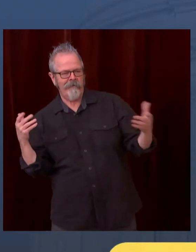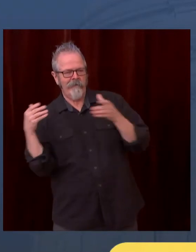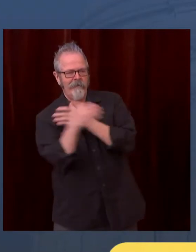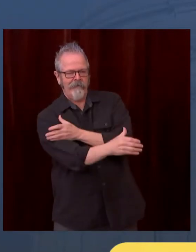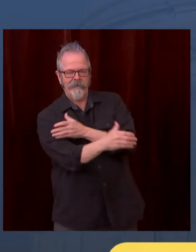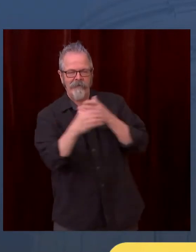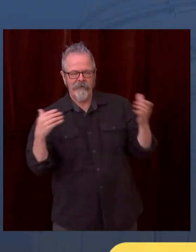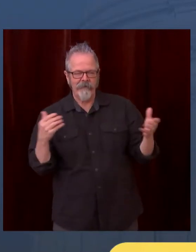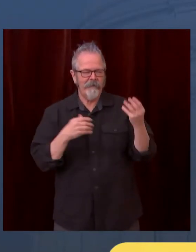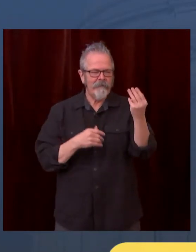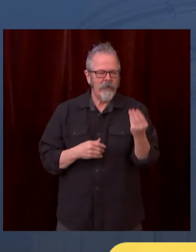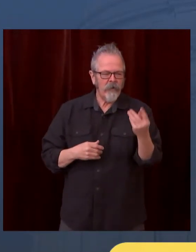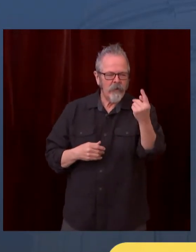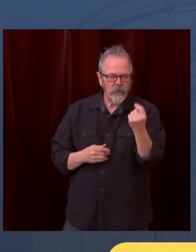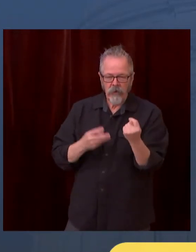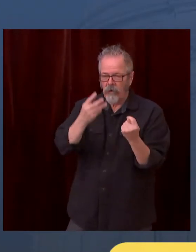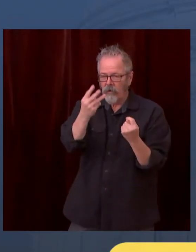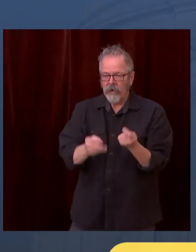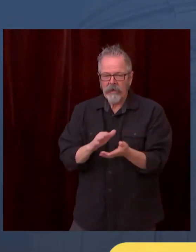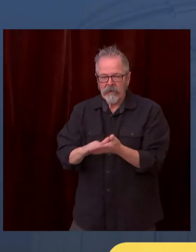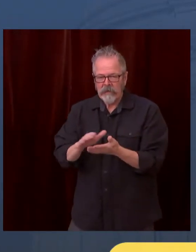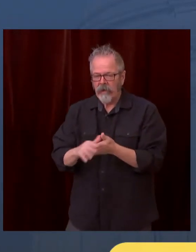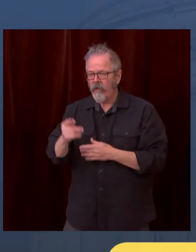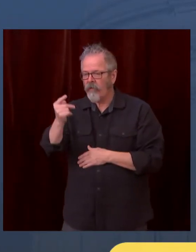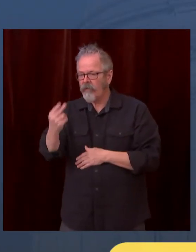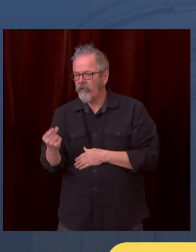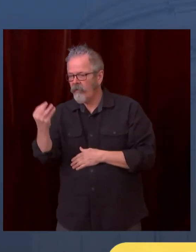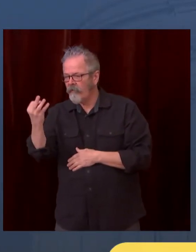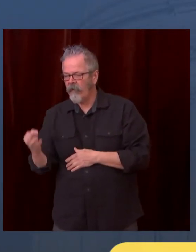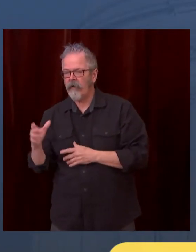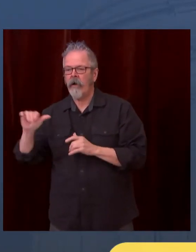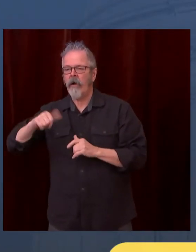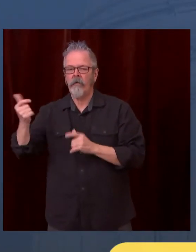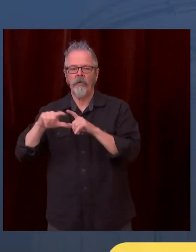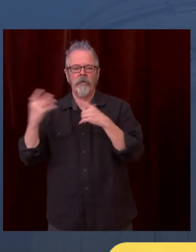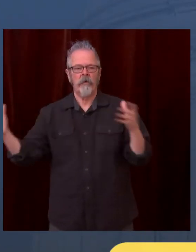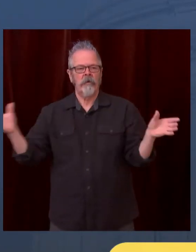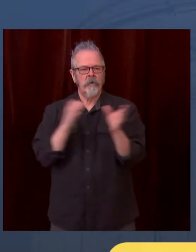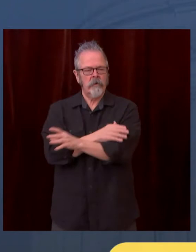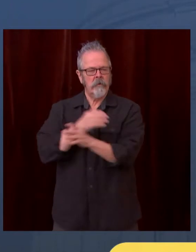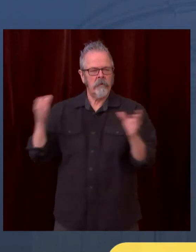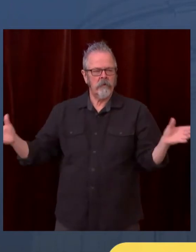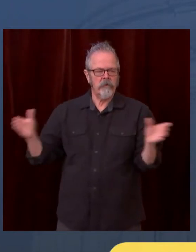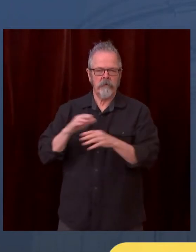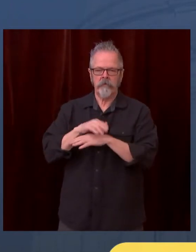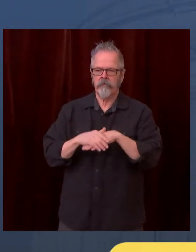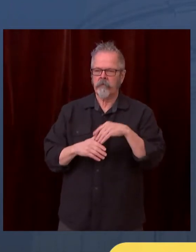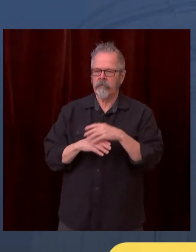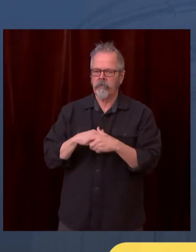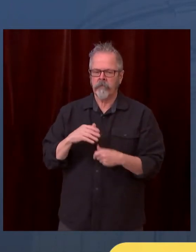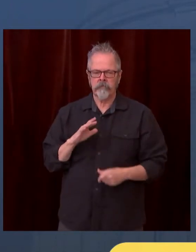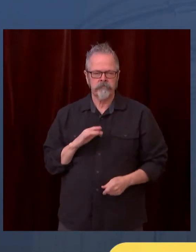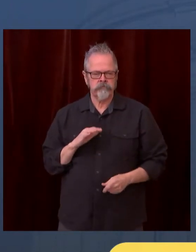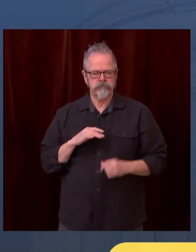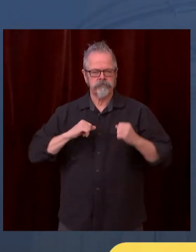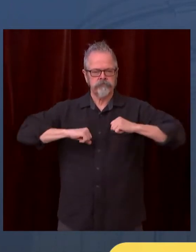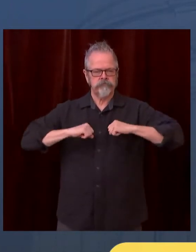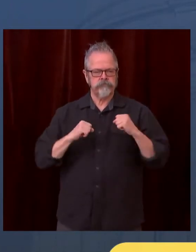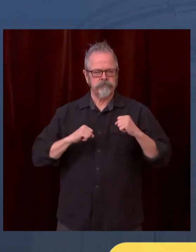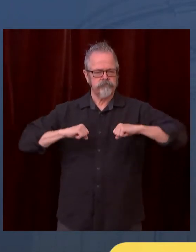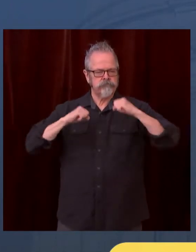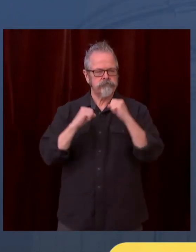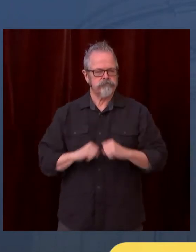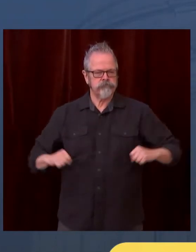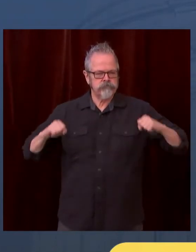incredibly successful. And I do think you may have heard me talk about this before, but I think it bears repeating,